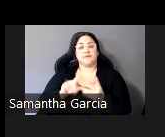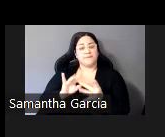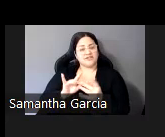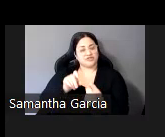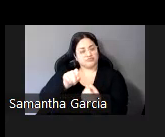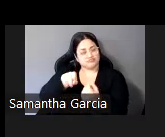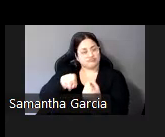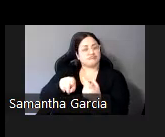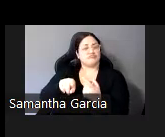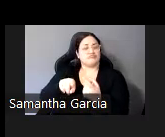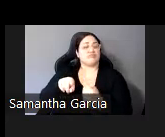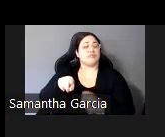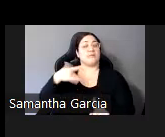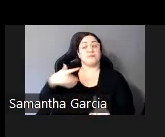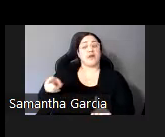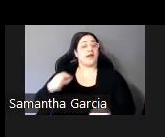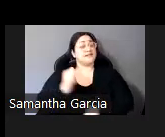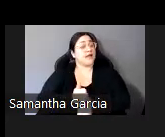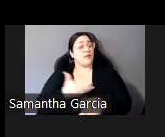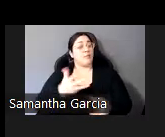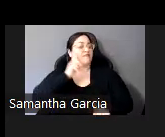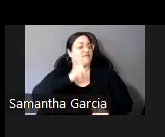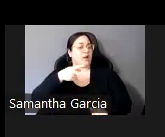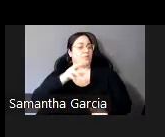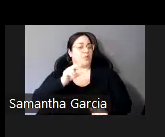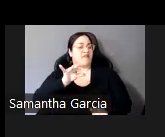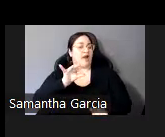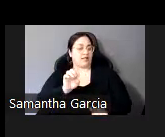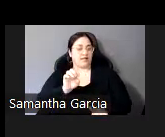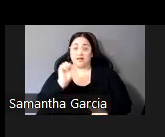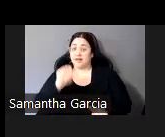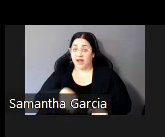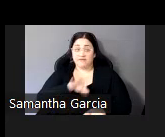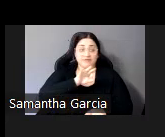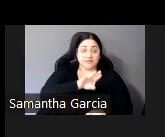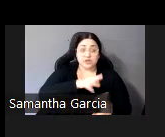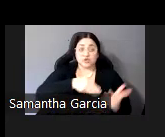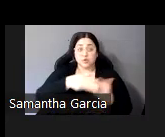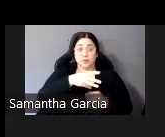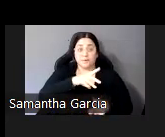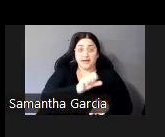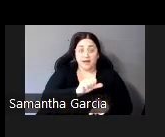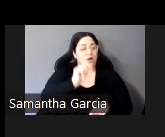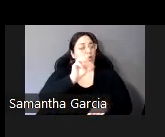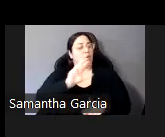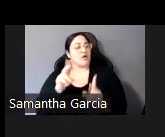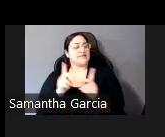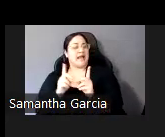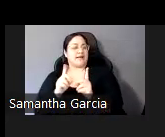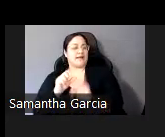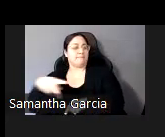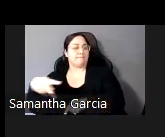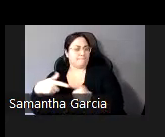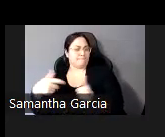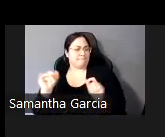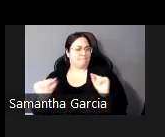and online chat groups, and fake profiles that they've created on dating websites. One way these fraudsters engage is by sending random text messages to